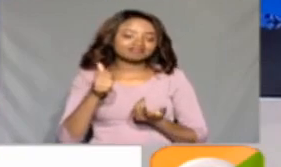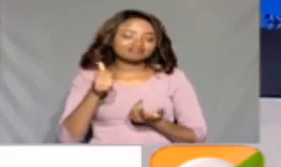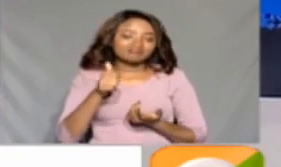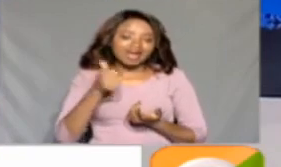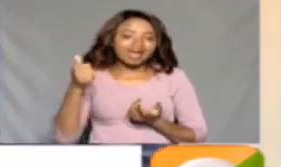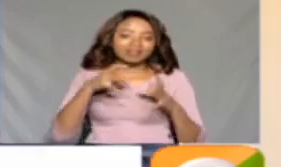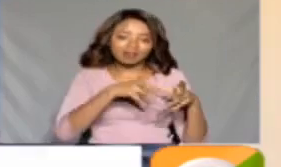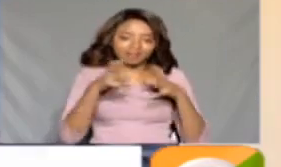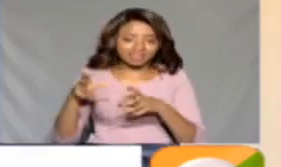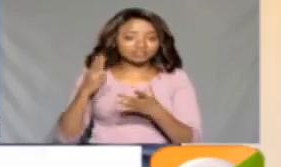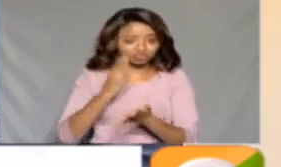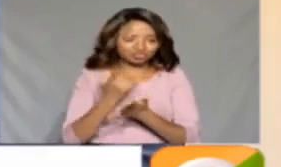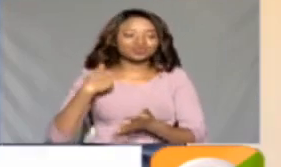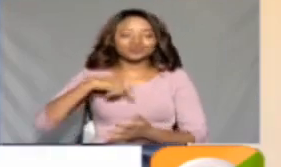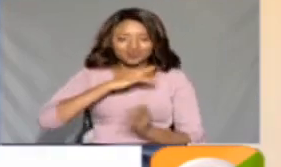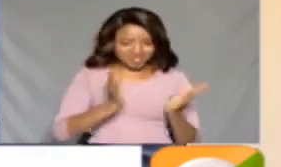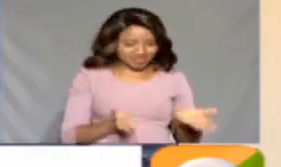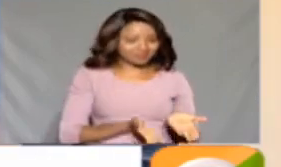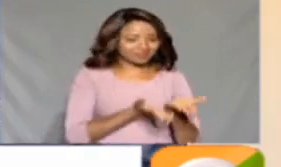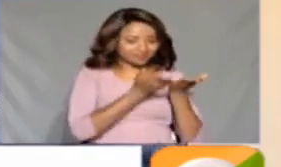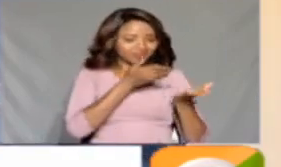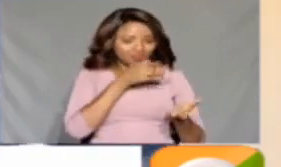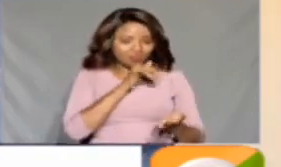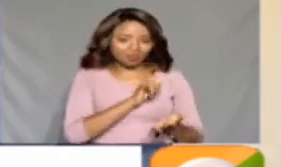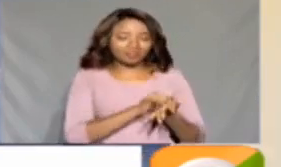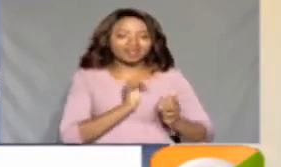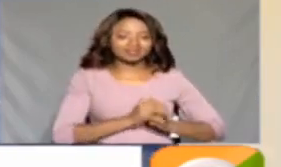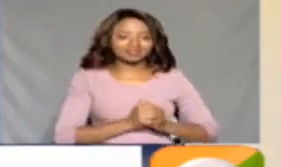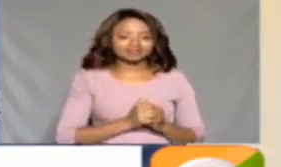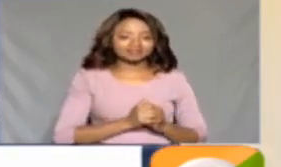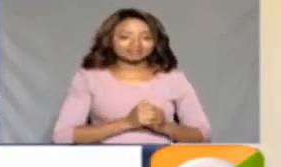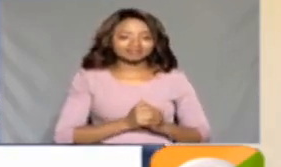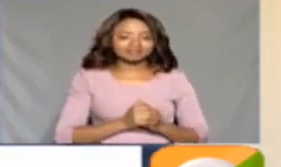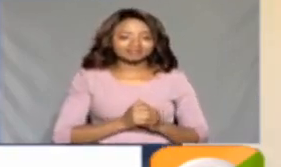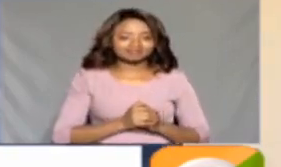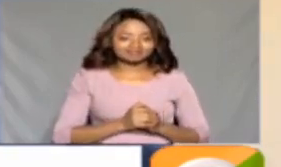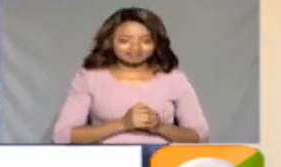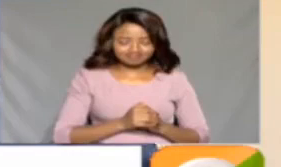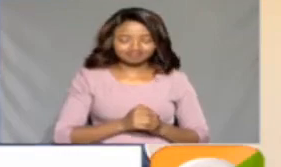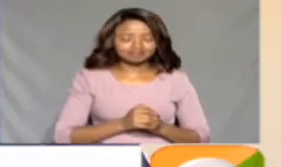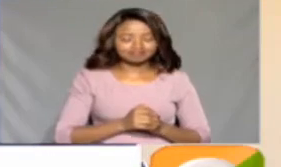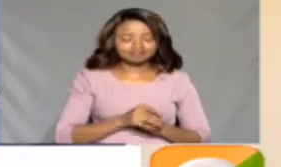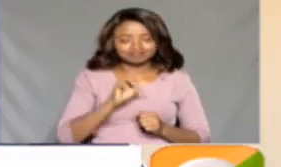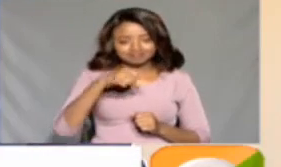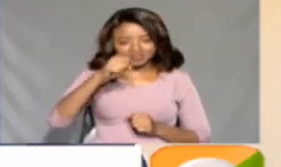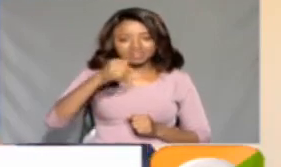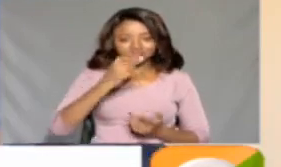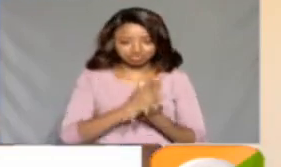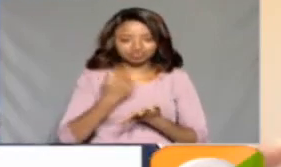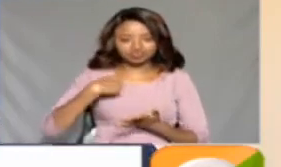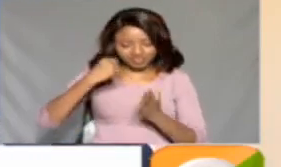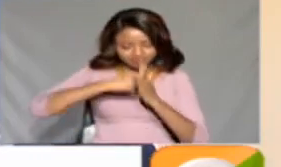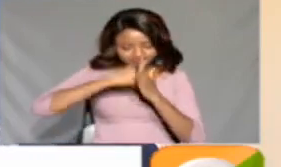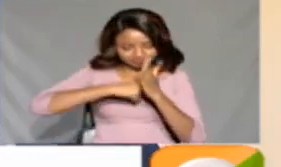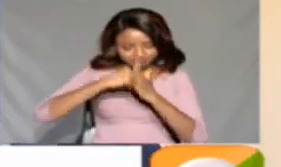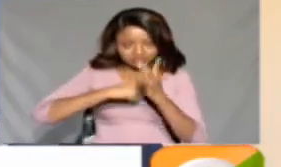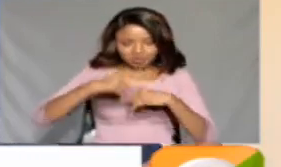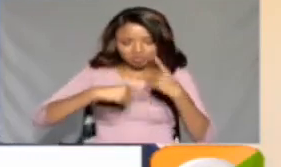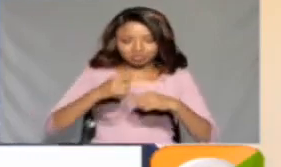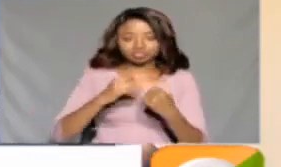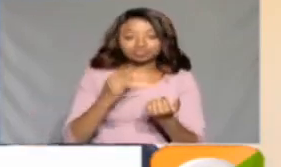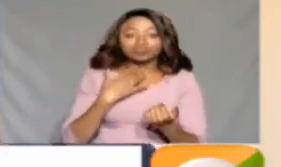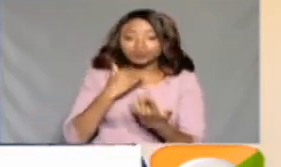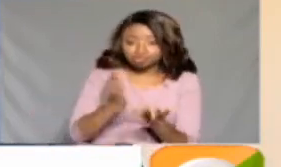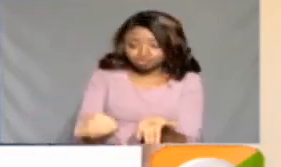and all that. We are working on that. You're working on that. And that's the challenge. I thought that's what you were working on, and that's why you came up with the Jubilee Party. Yes, and still work in progress. I think you've had